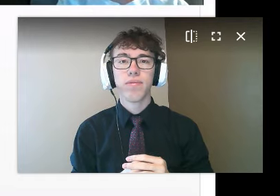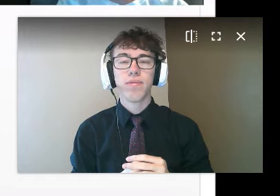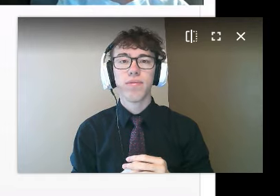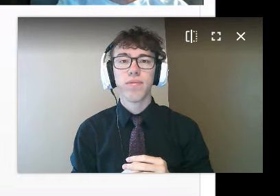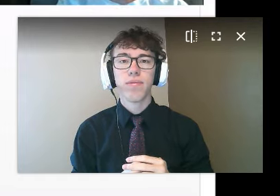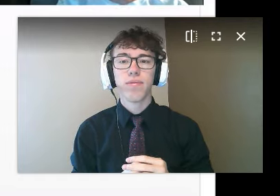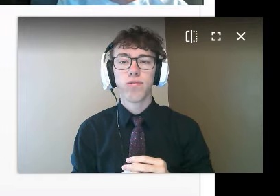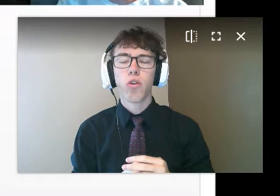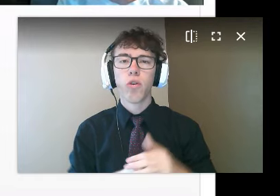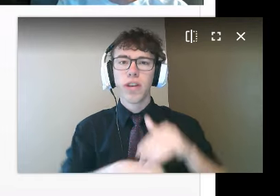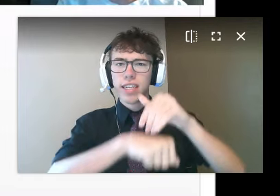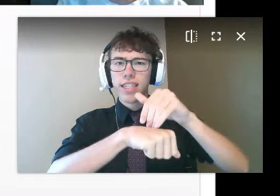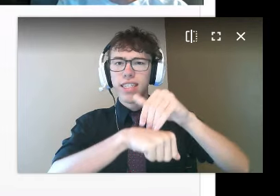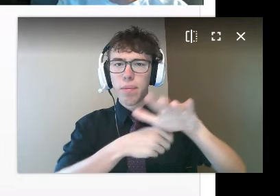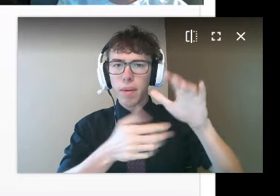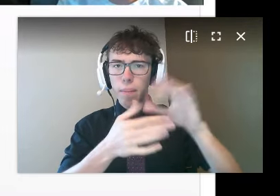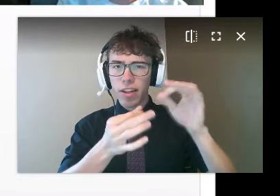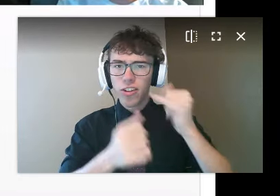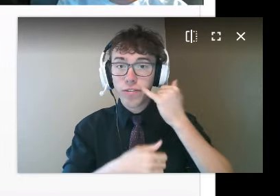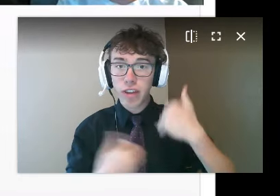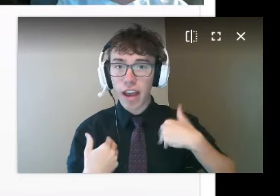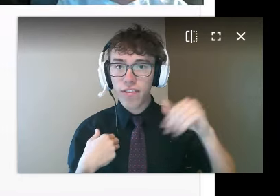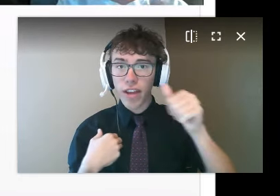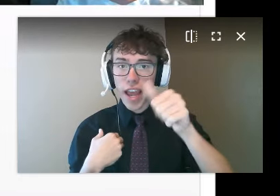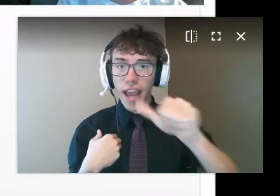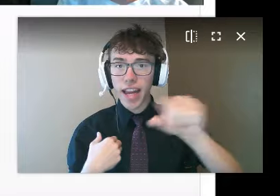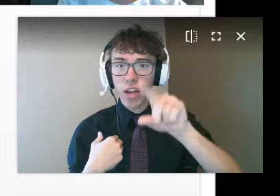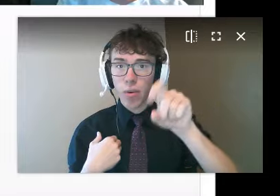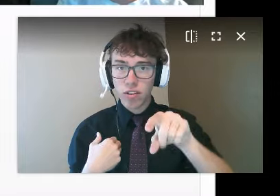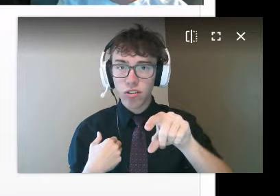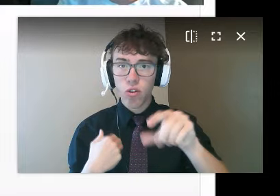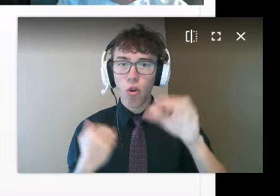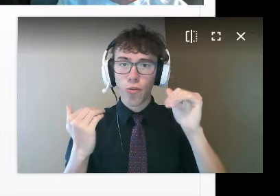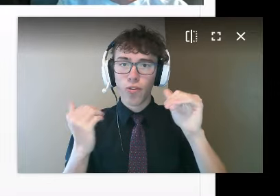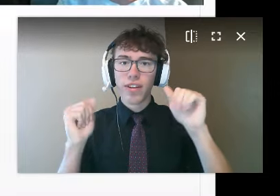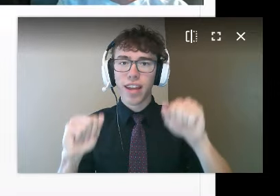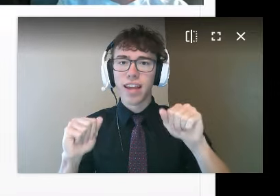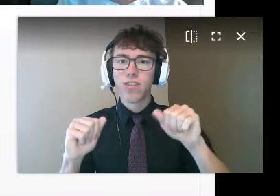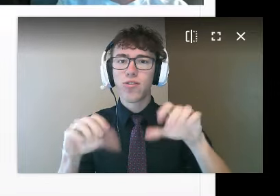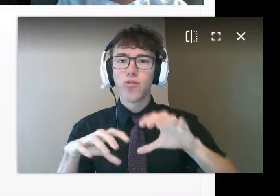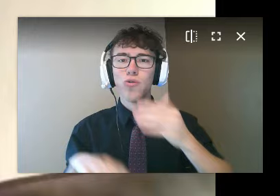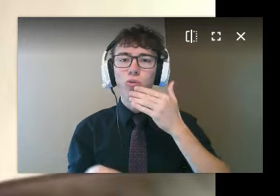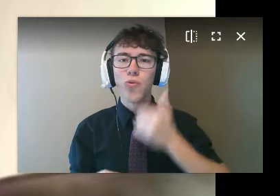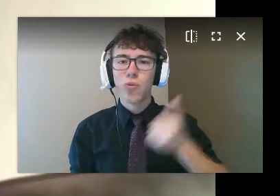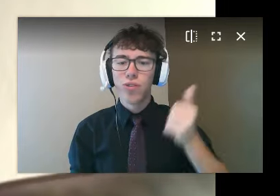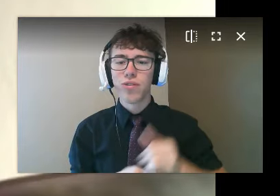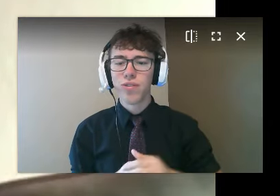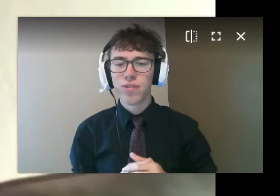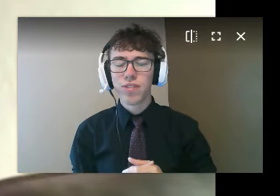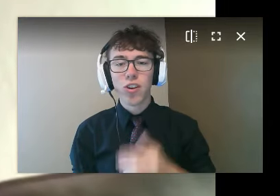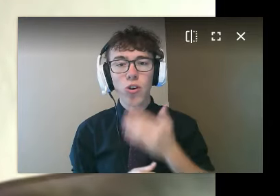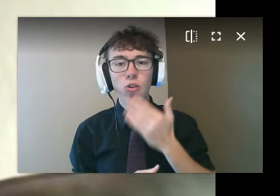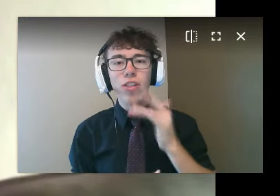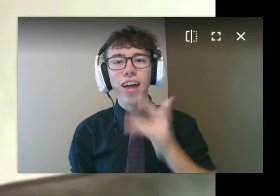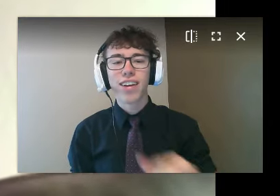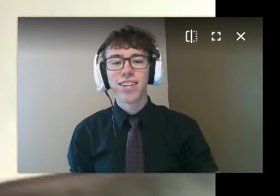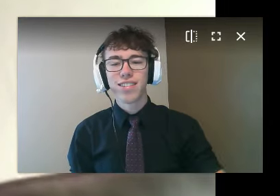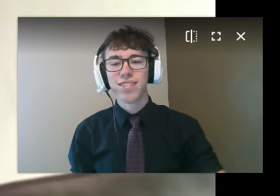So send me a message on Google Chat if you have any questions. Hopefully you can do well with this. Good luck.